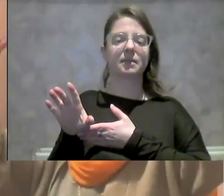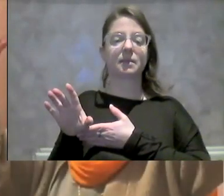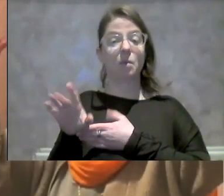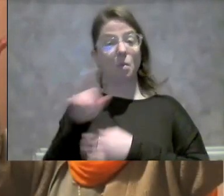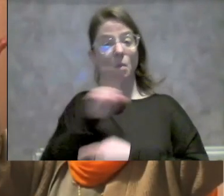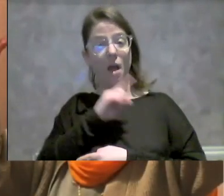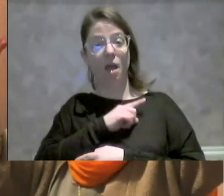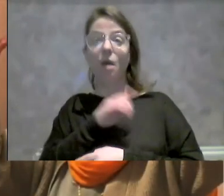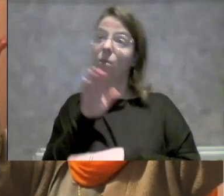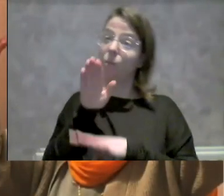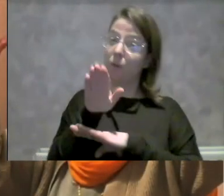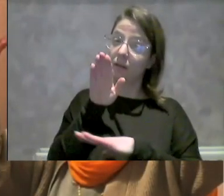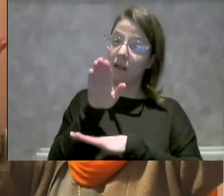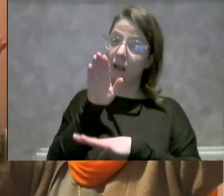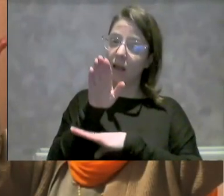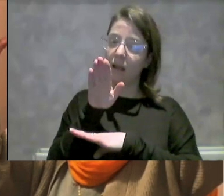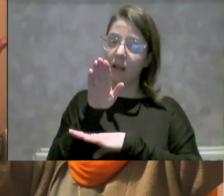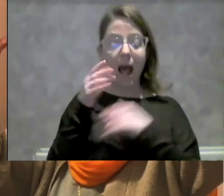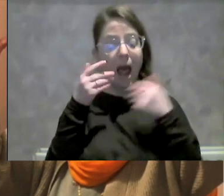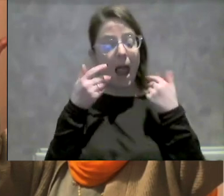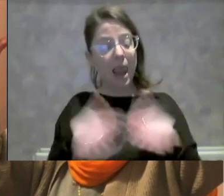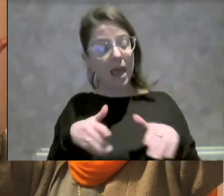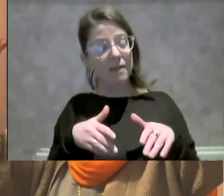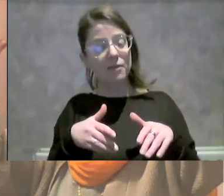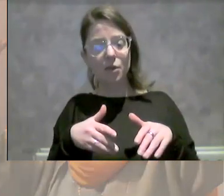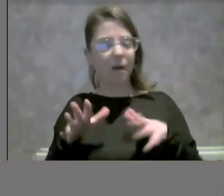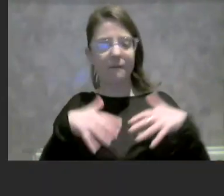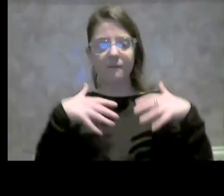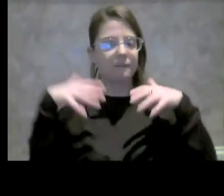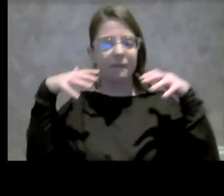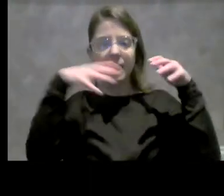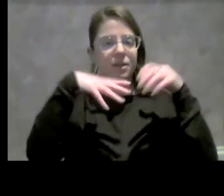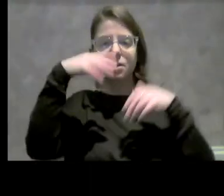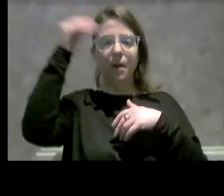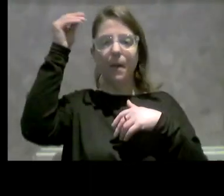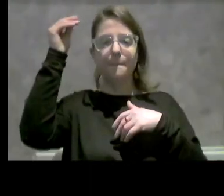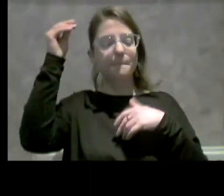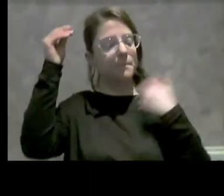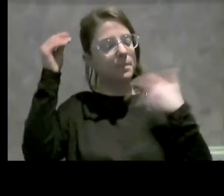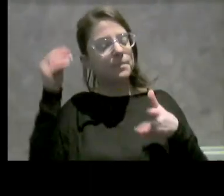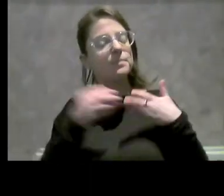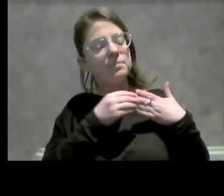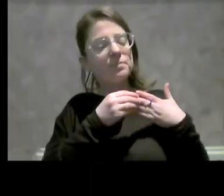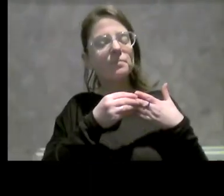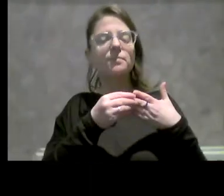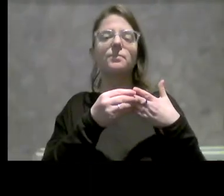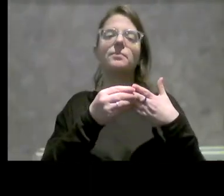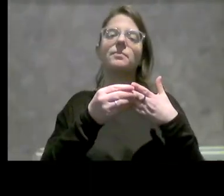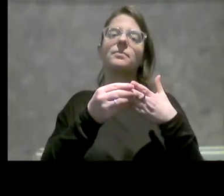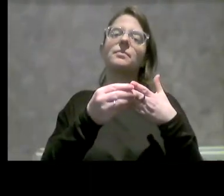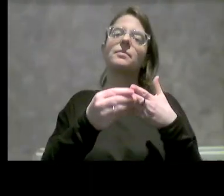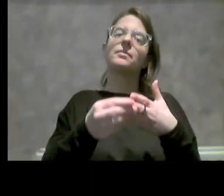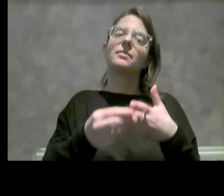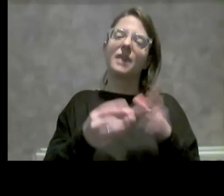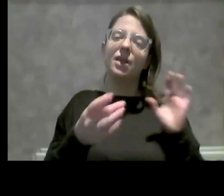Because one day I'll leave you a phantom to lead you in the summer